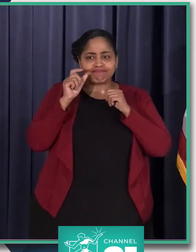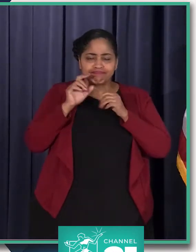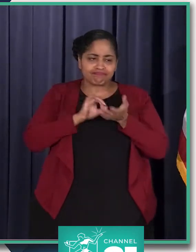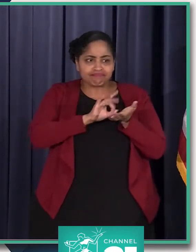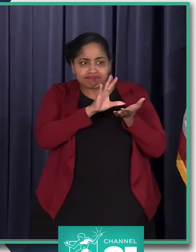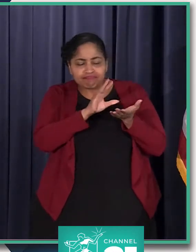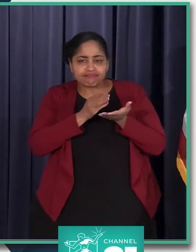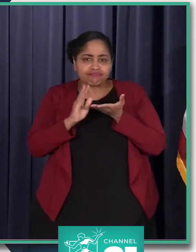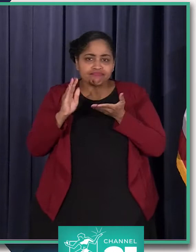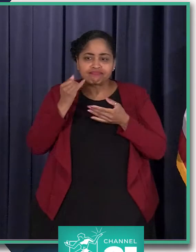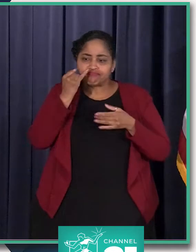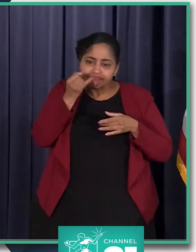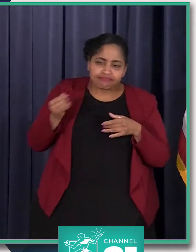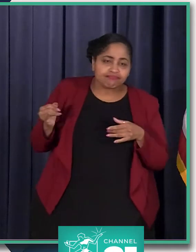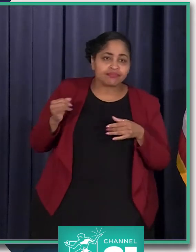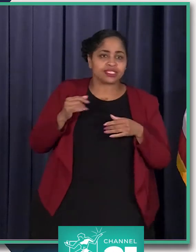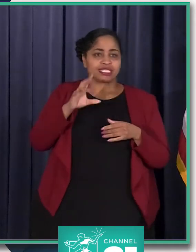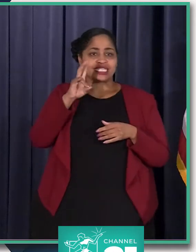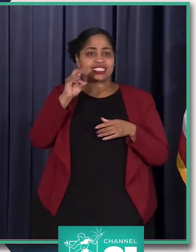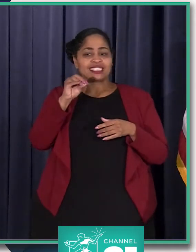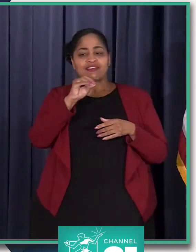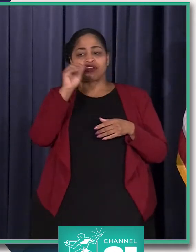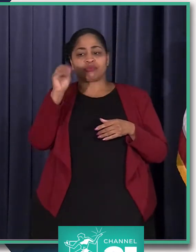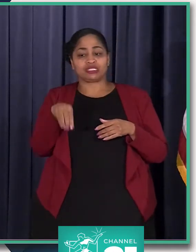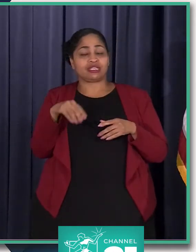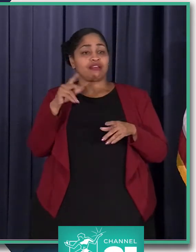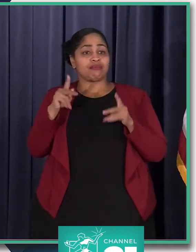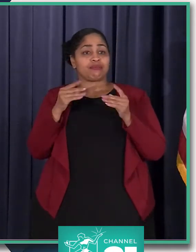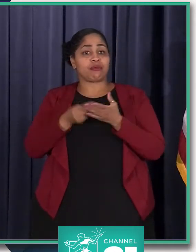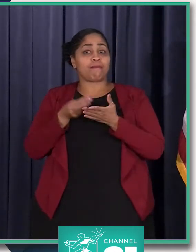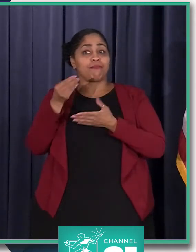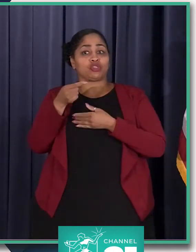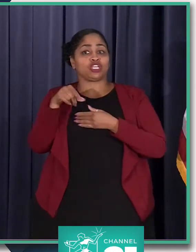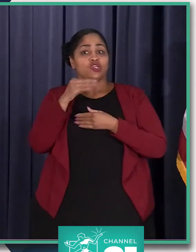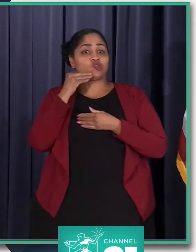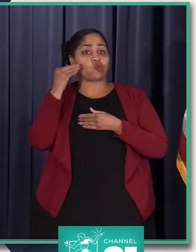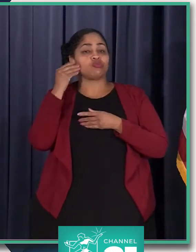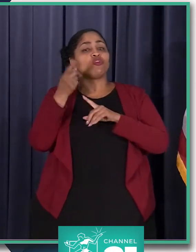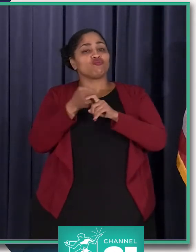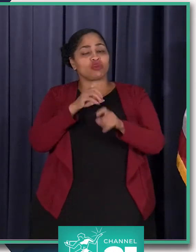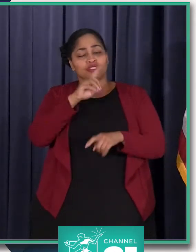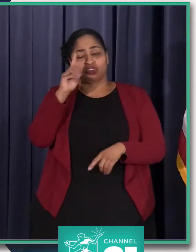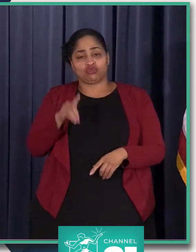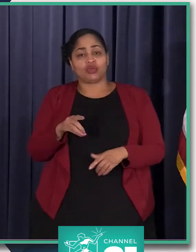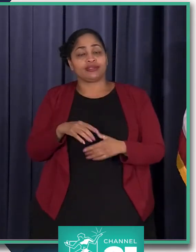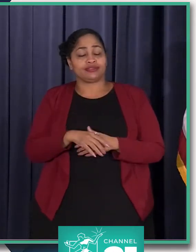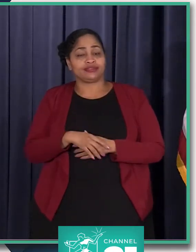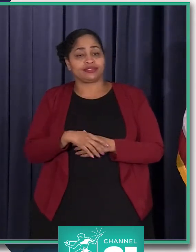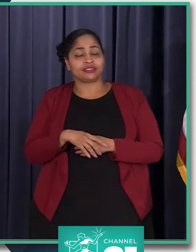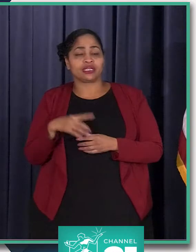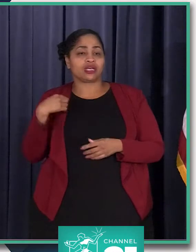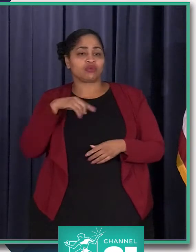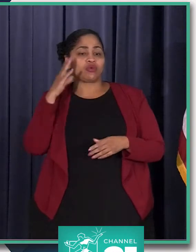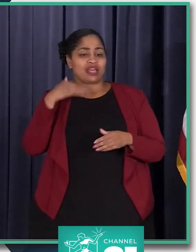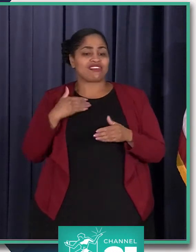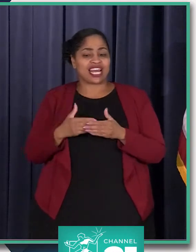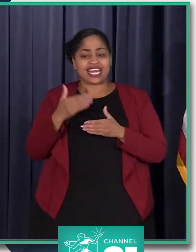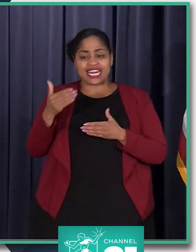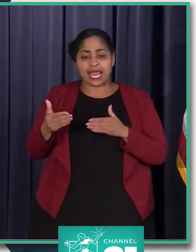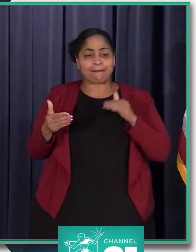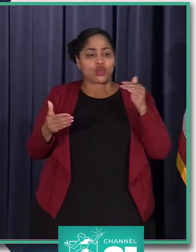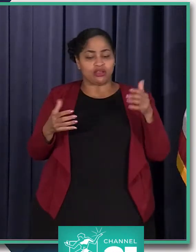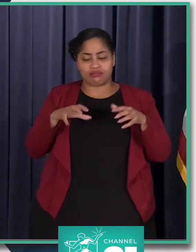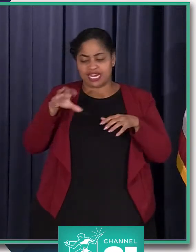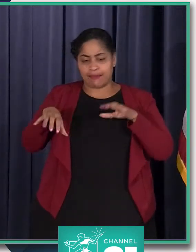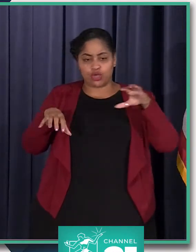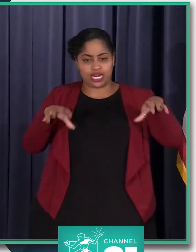already, 70% of the people buying the houses from the land bank are from the city of Detroit. And we're going to have neighborhood by neighborhood